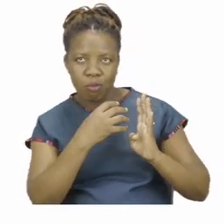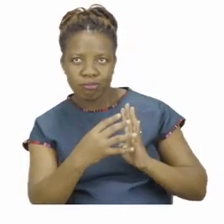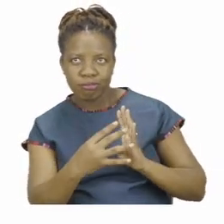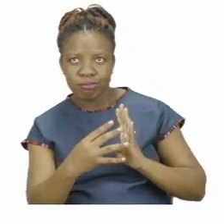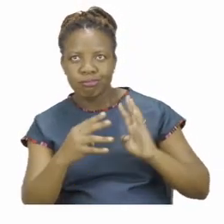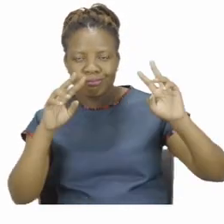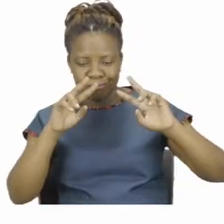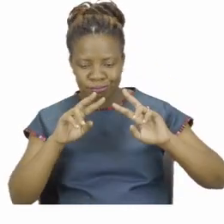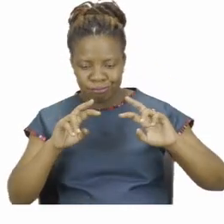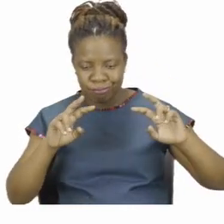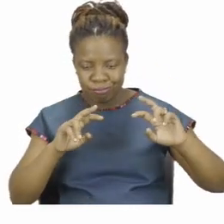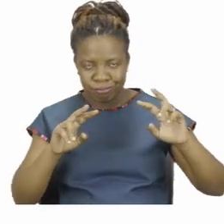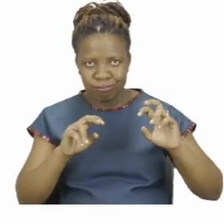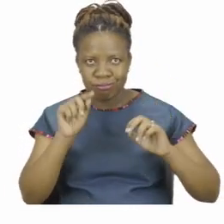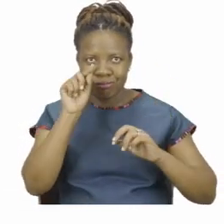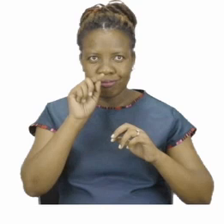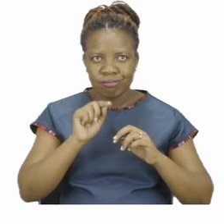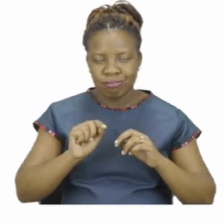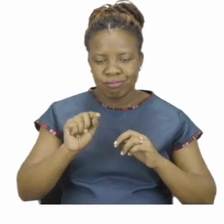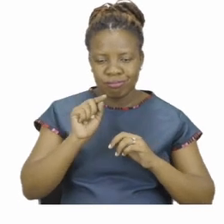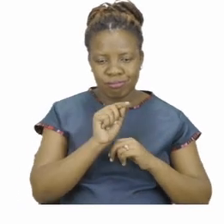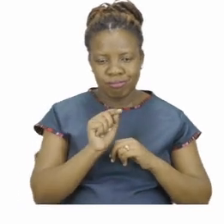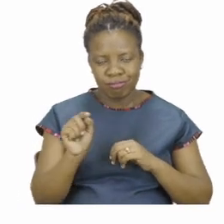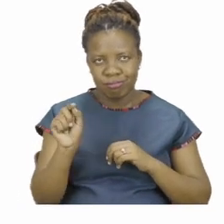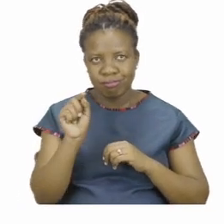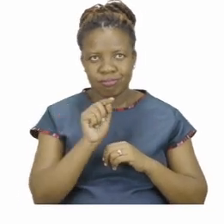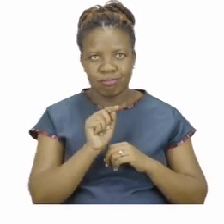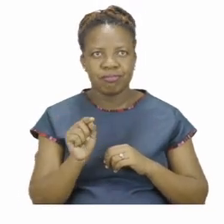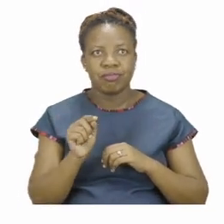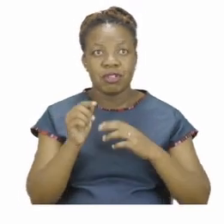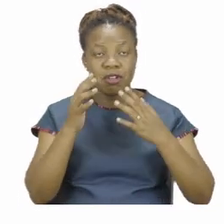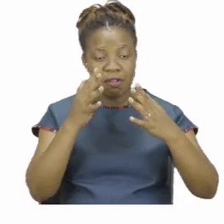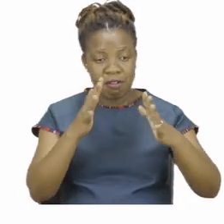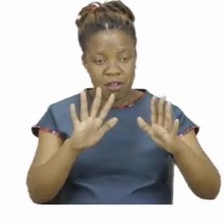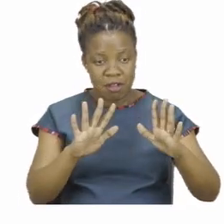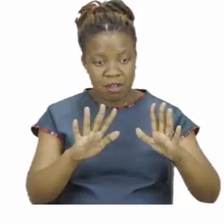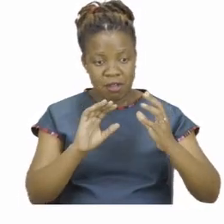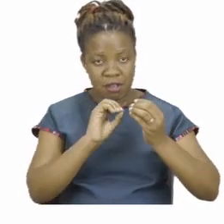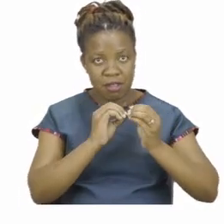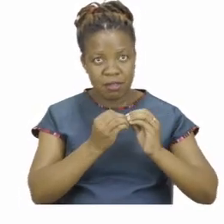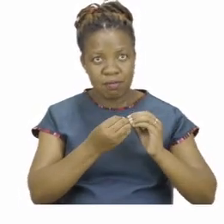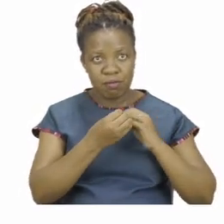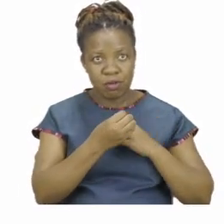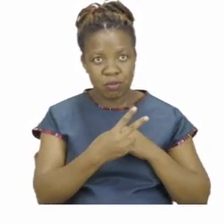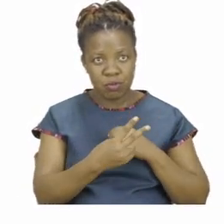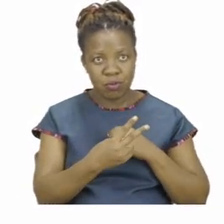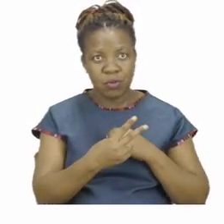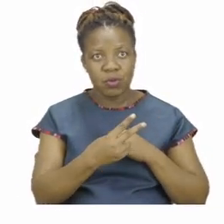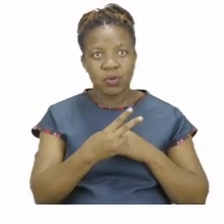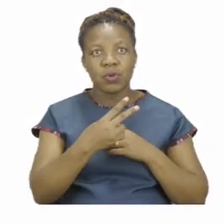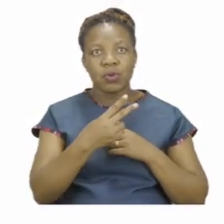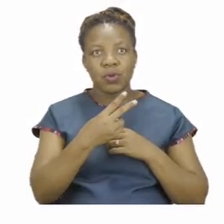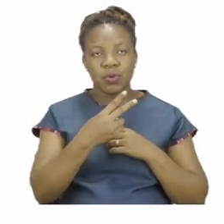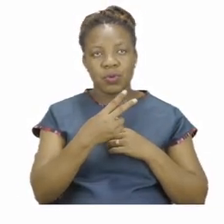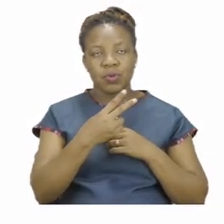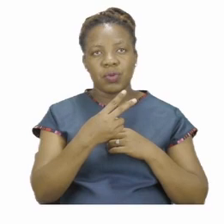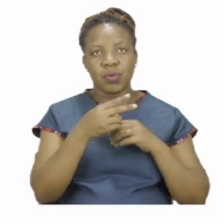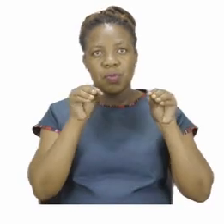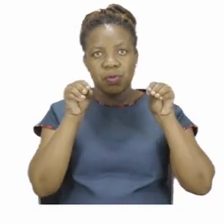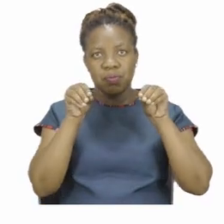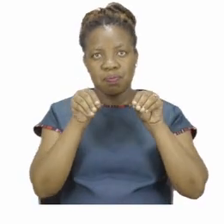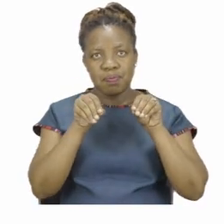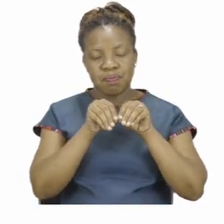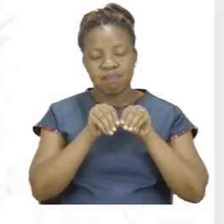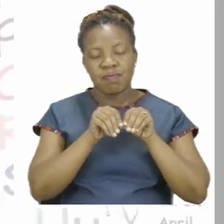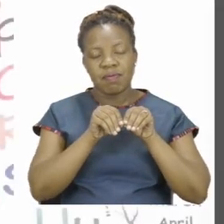to you. After that, for number 2 and number 3, you're going to make sentences. Let's take a look at the board so that we know what to do